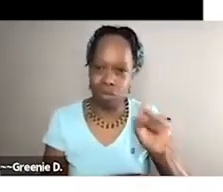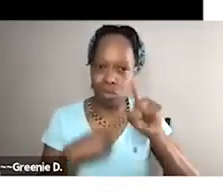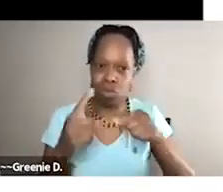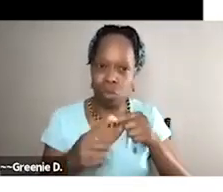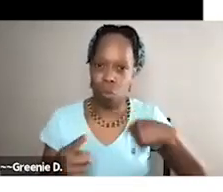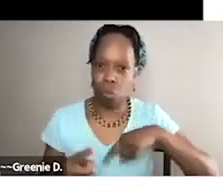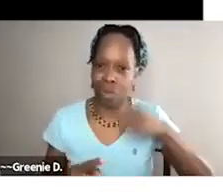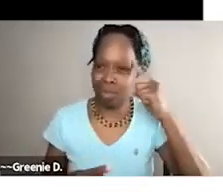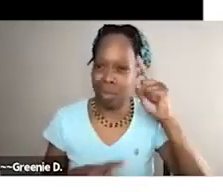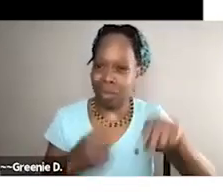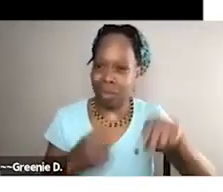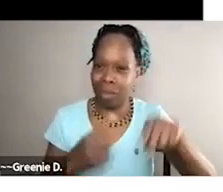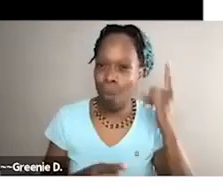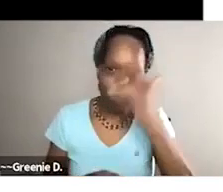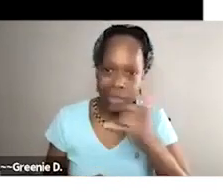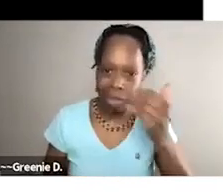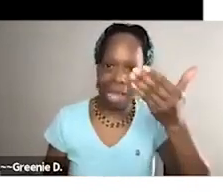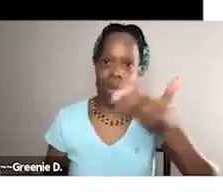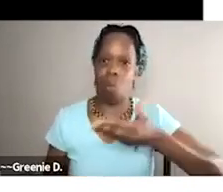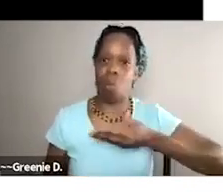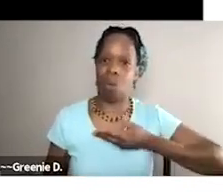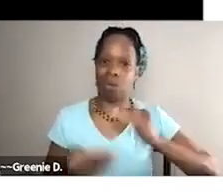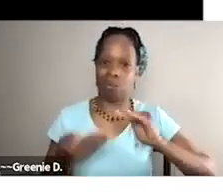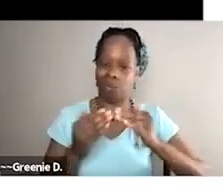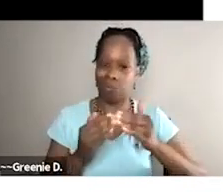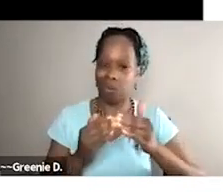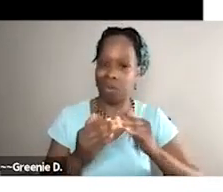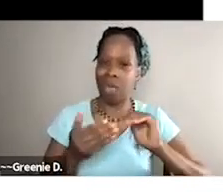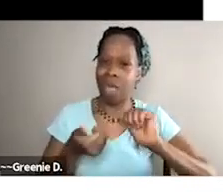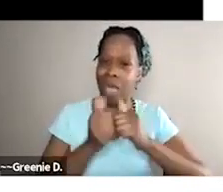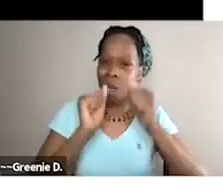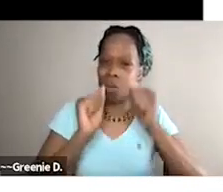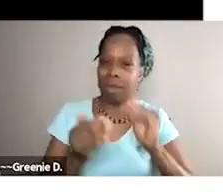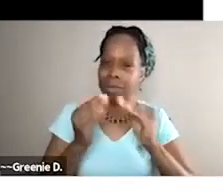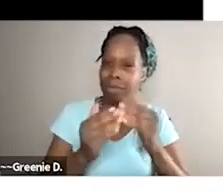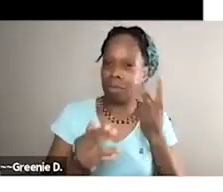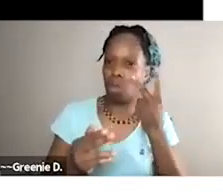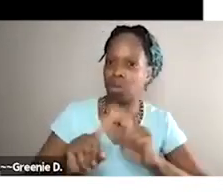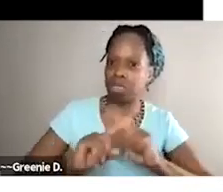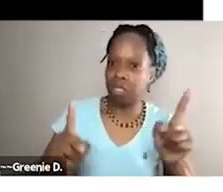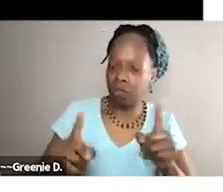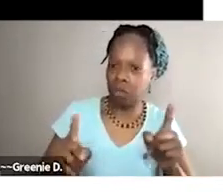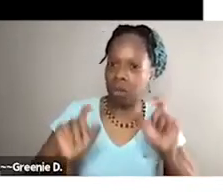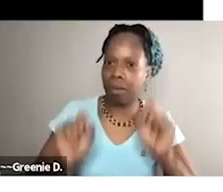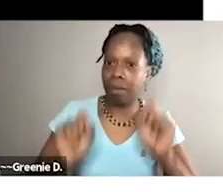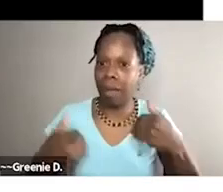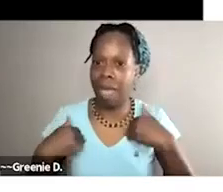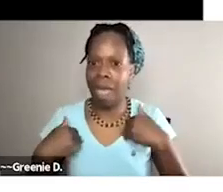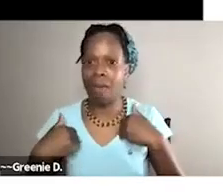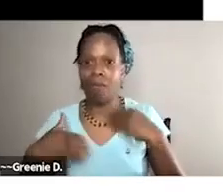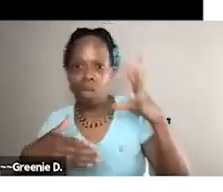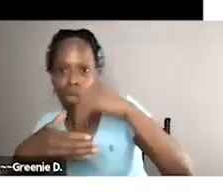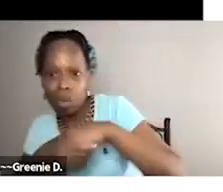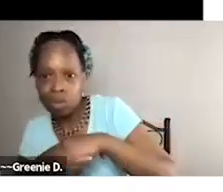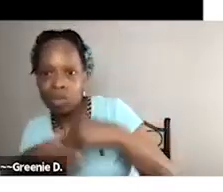is, what could we have done differently? What could the city look like differently? Well, it would be inclusive. It would be supportive. It would be accessible. It would be